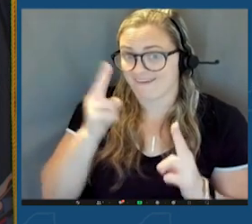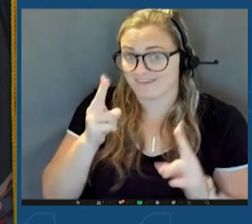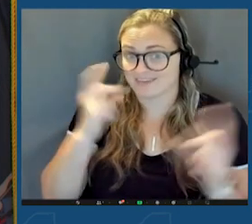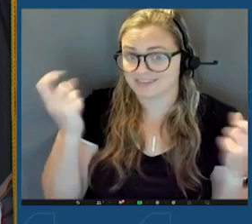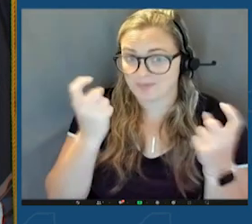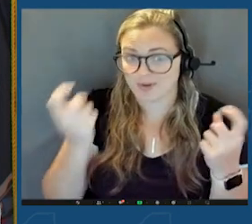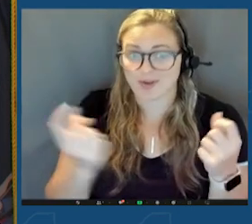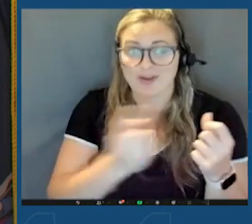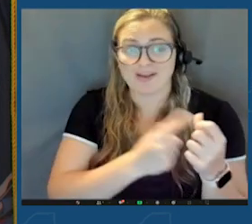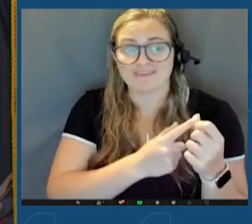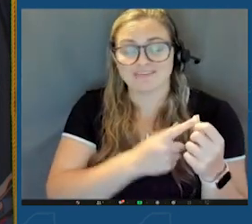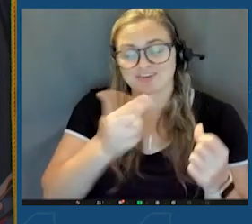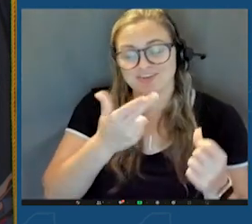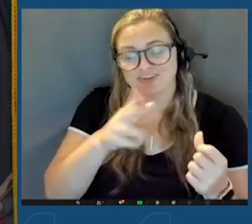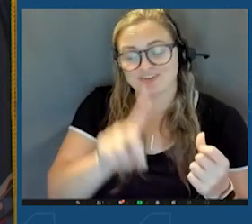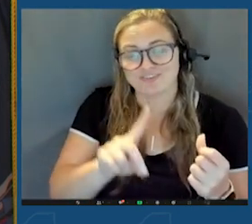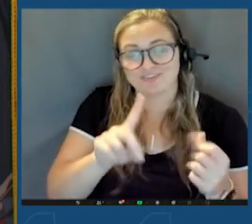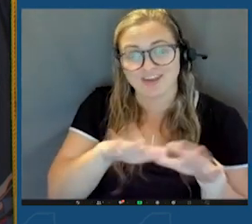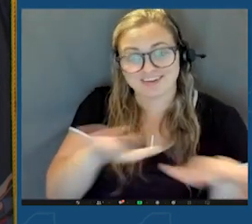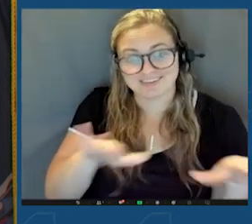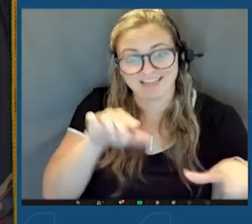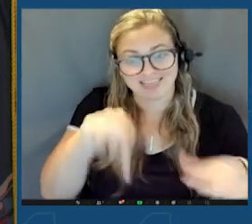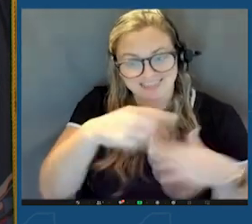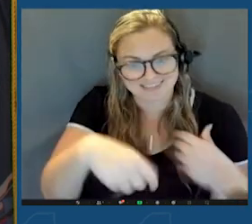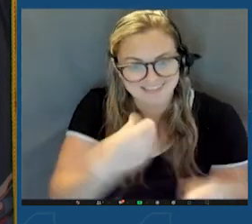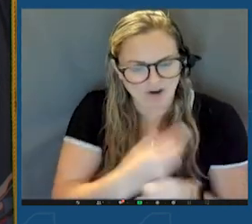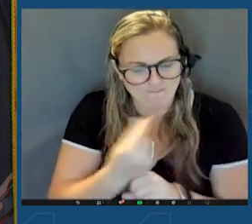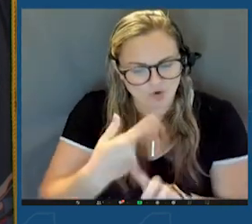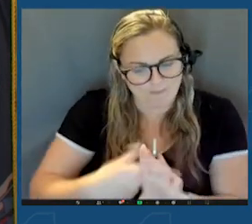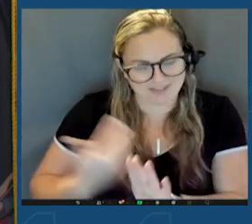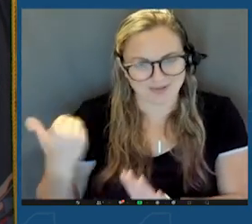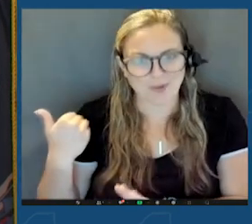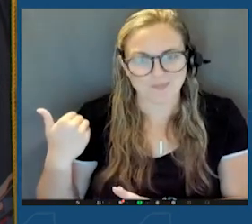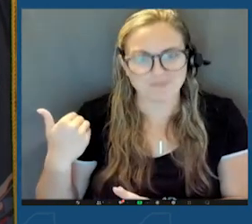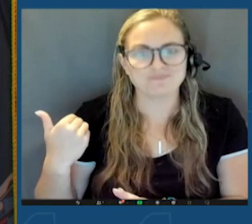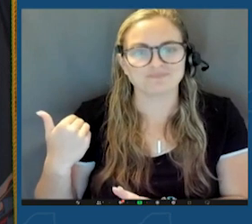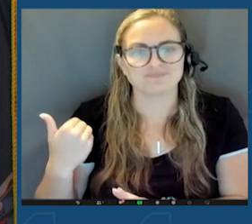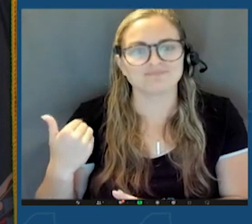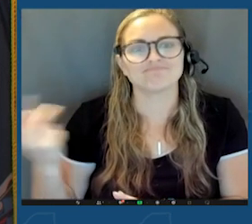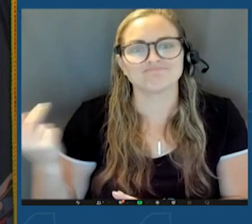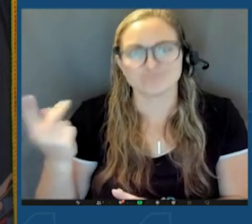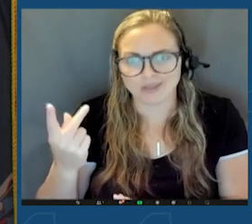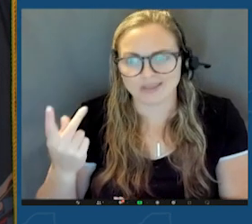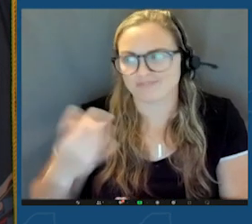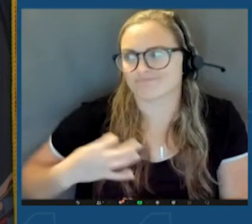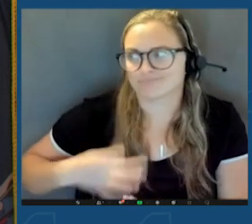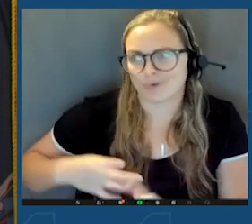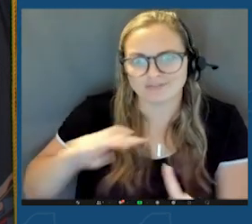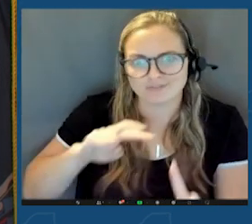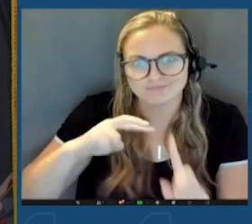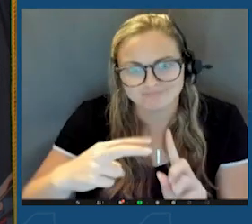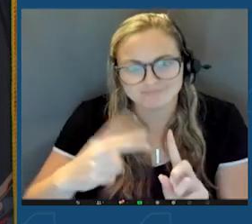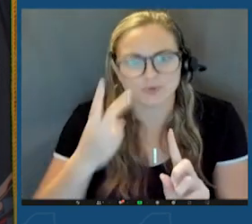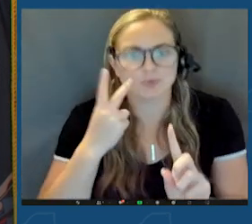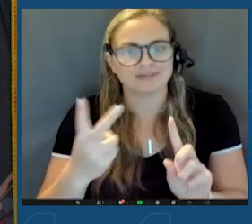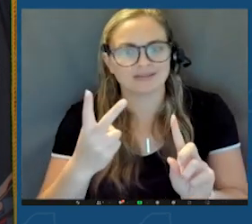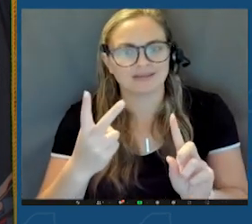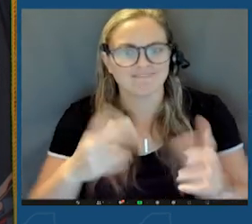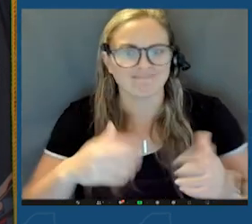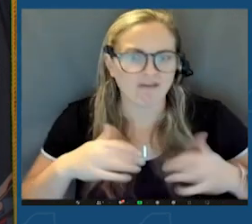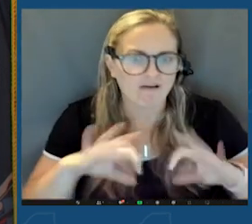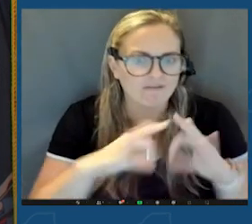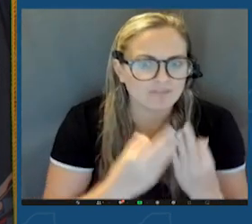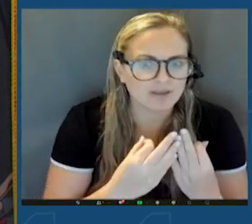first grandchild this year, a couple months ago. And we have a great vantage point to see young families, young parents with